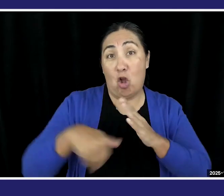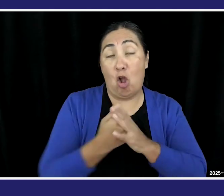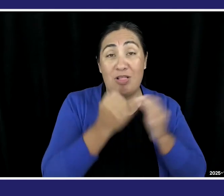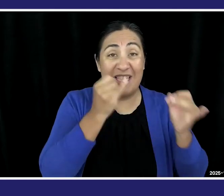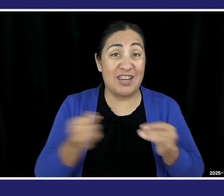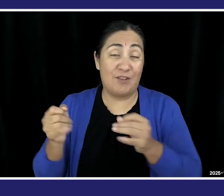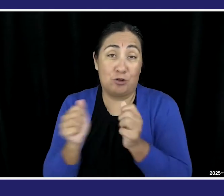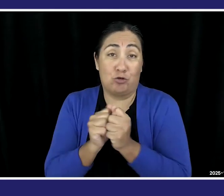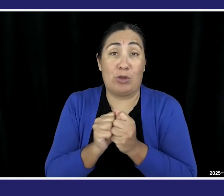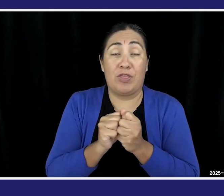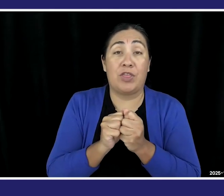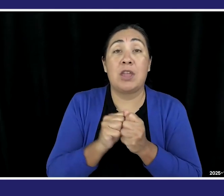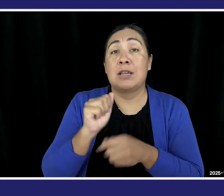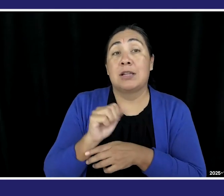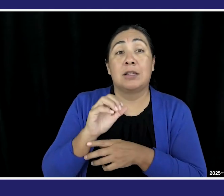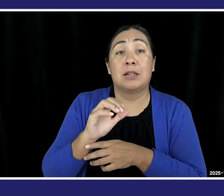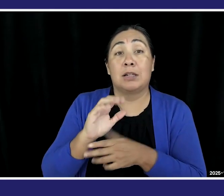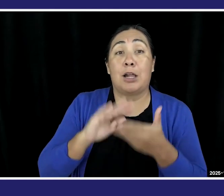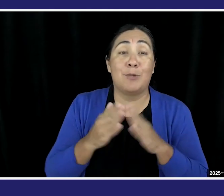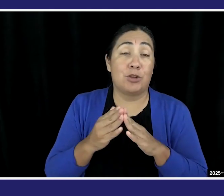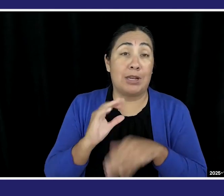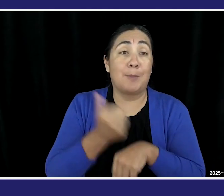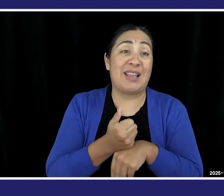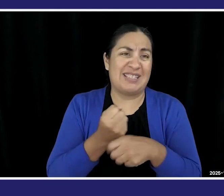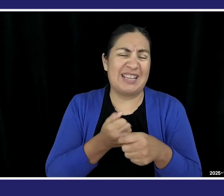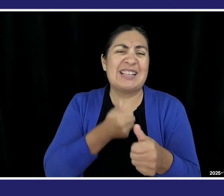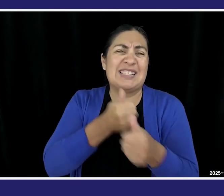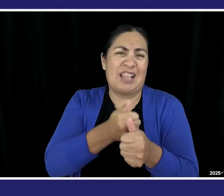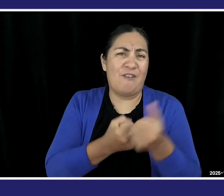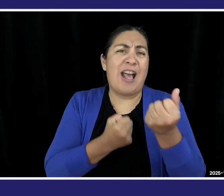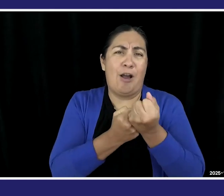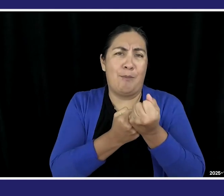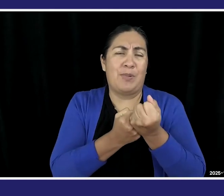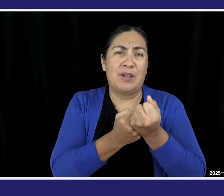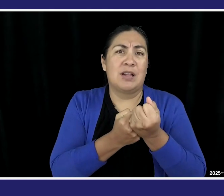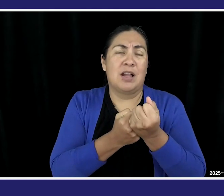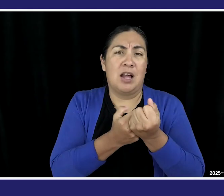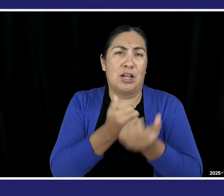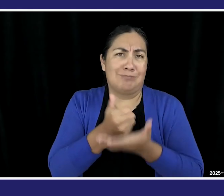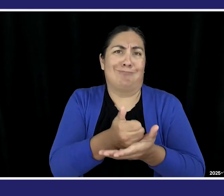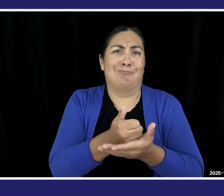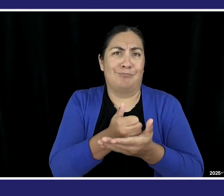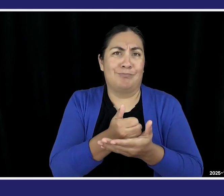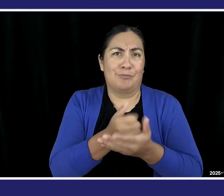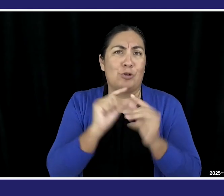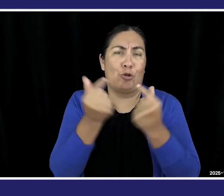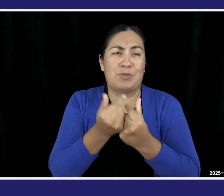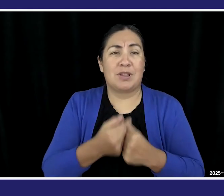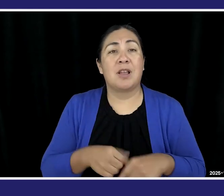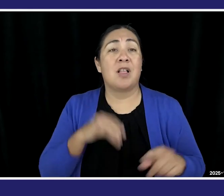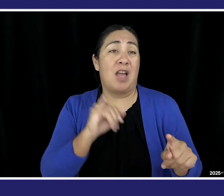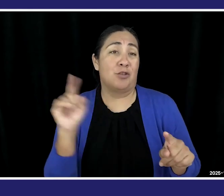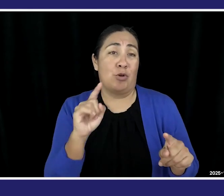individuals to community-based self-help support groups, which is where people get social supports. And I want to thank